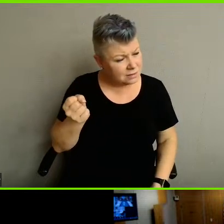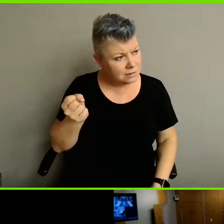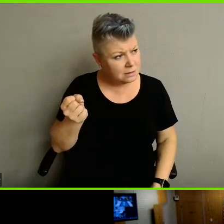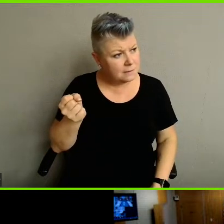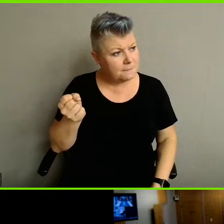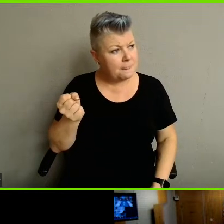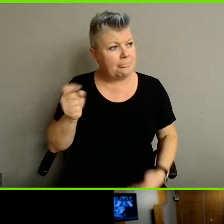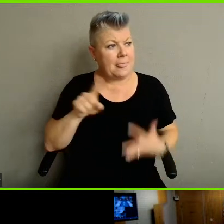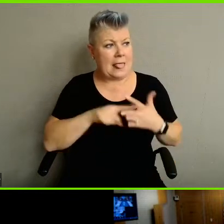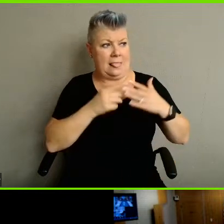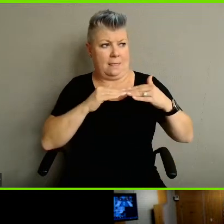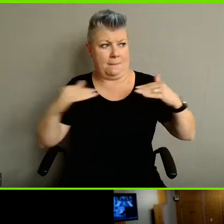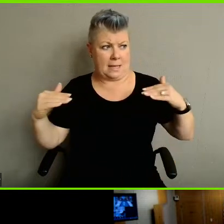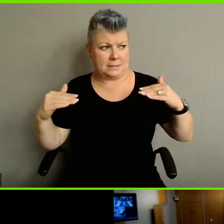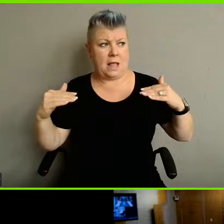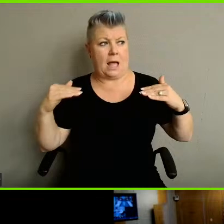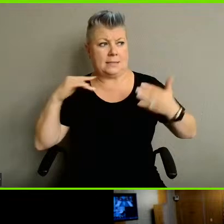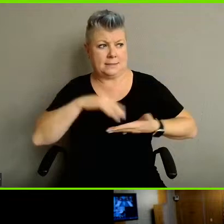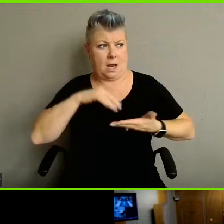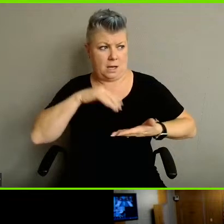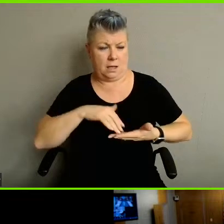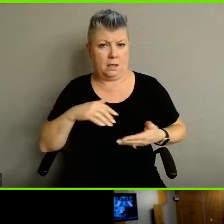in the baseline study.